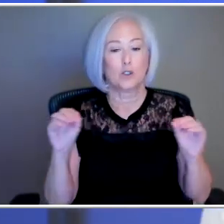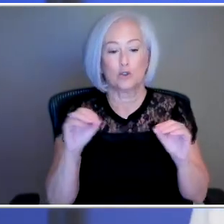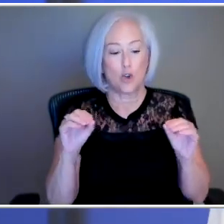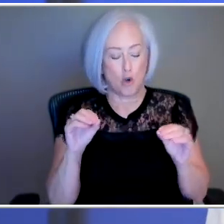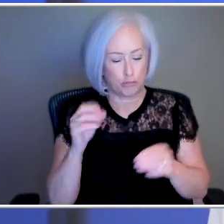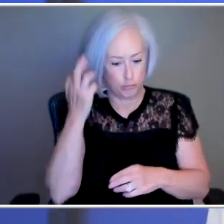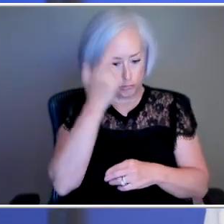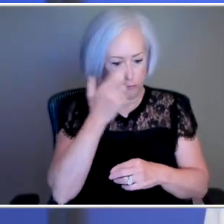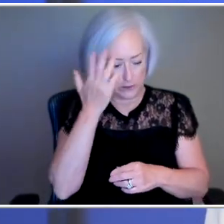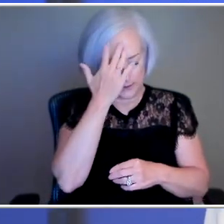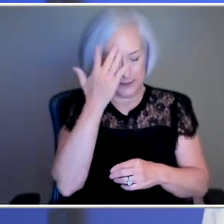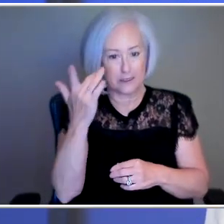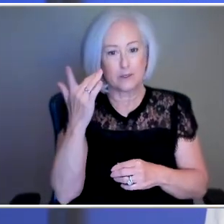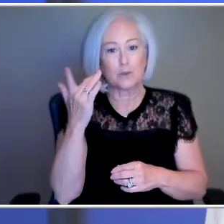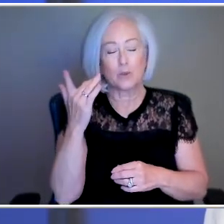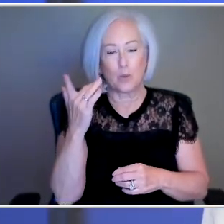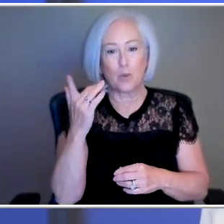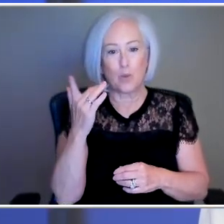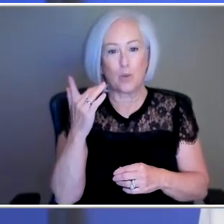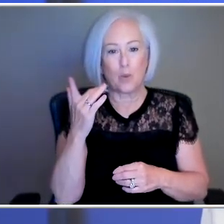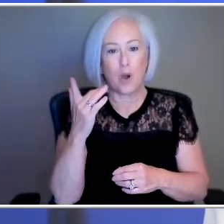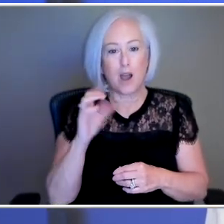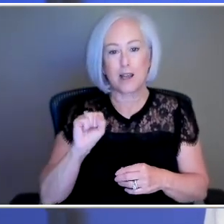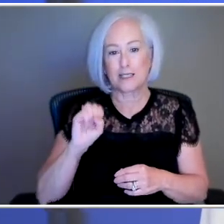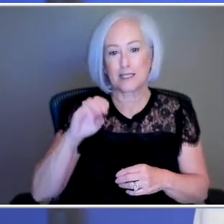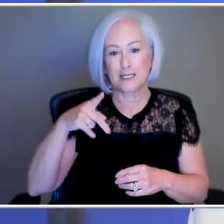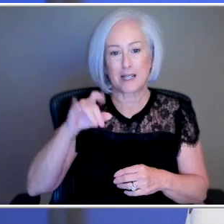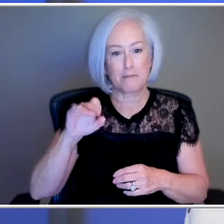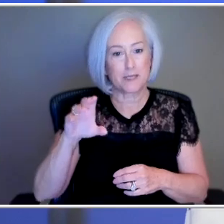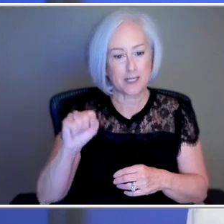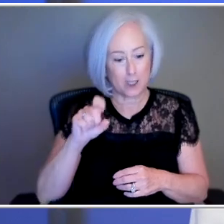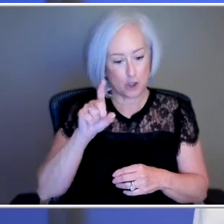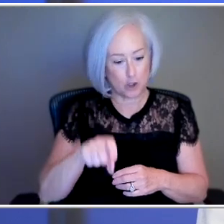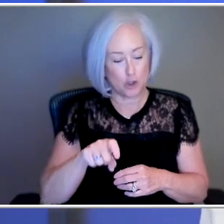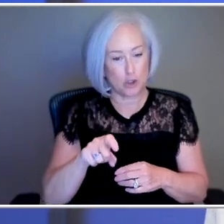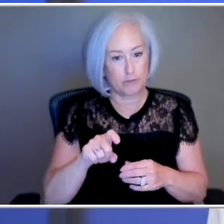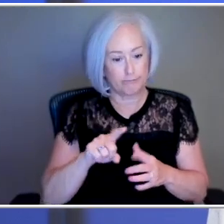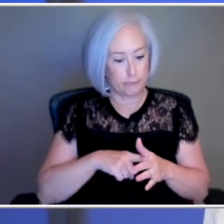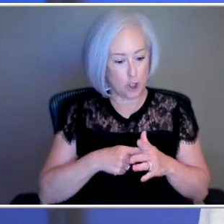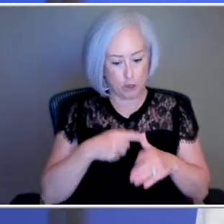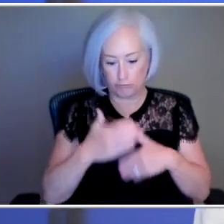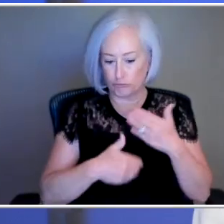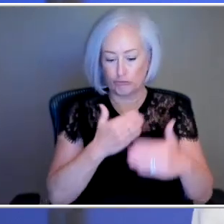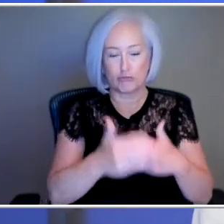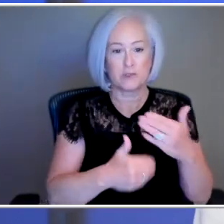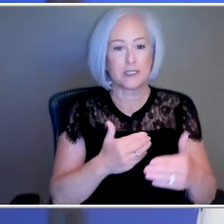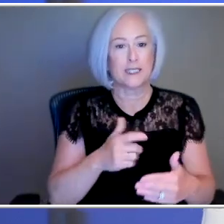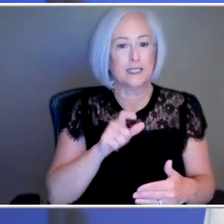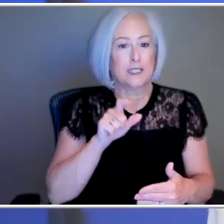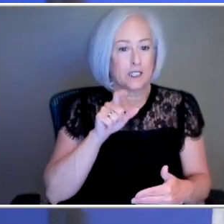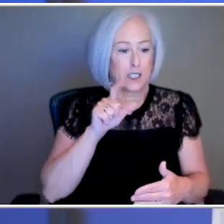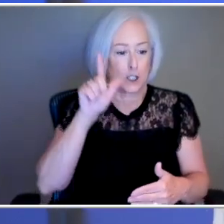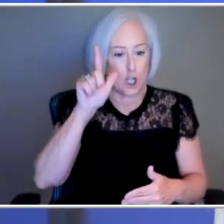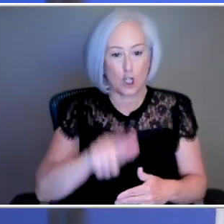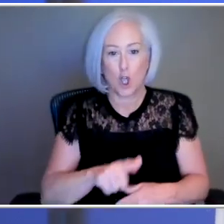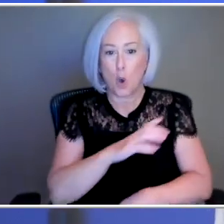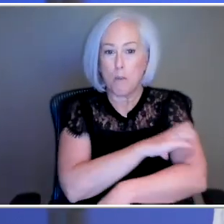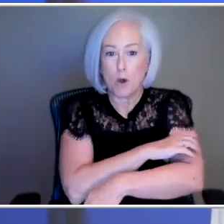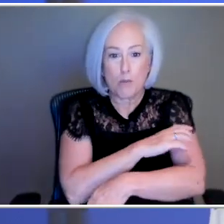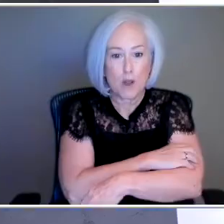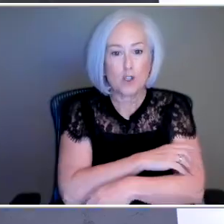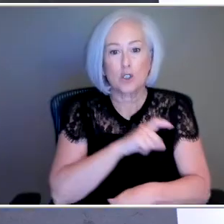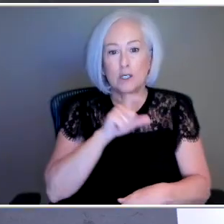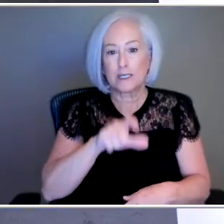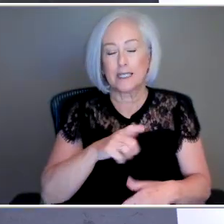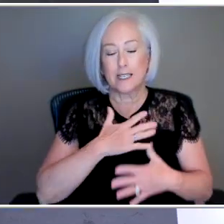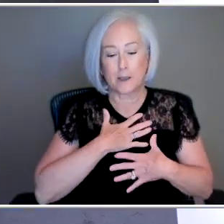causing the sepsis, resulting in low blood pressure, needing oxygen, and multi-organ failure.